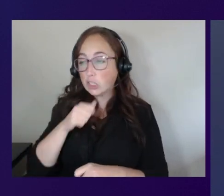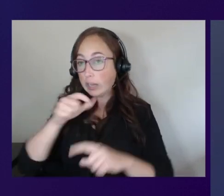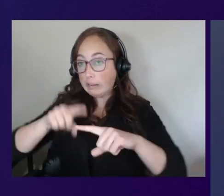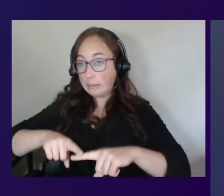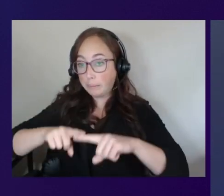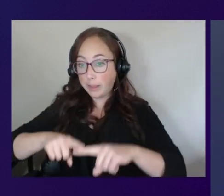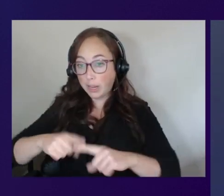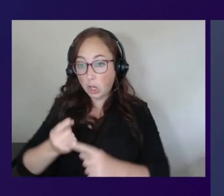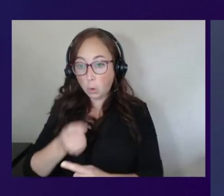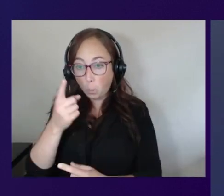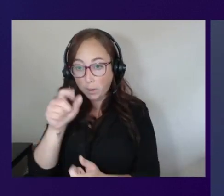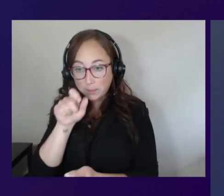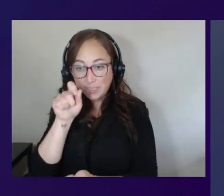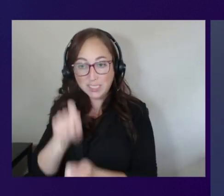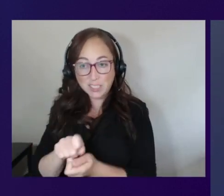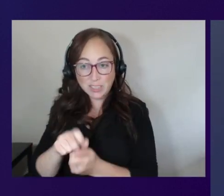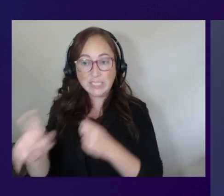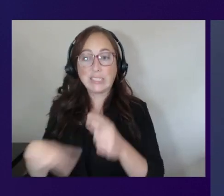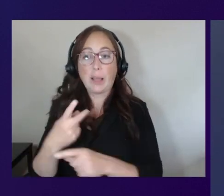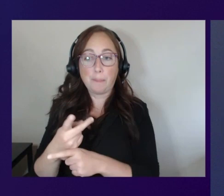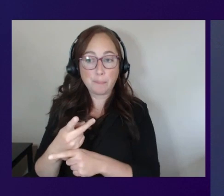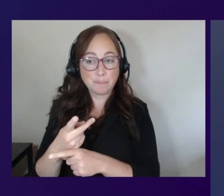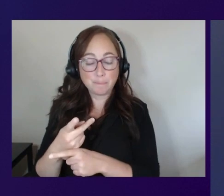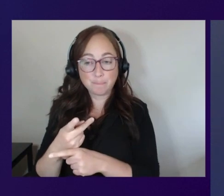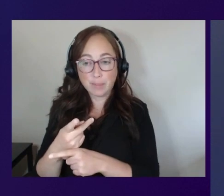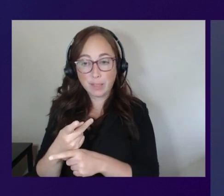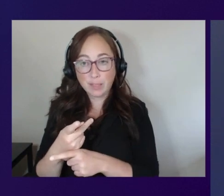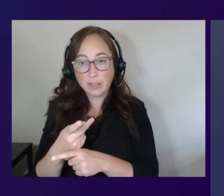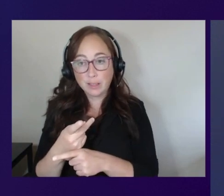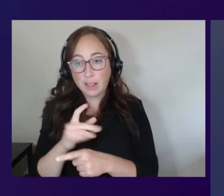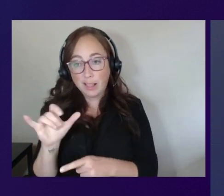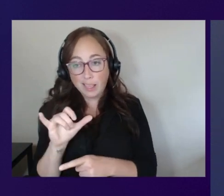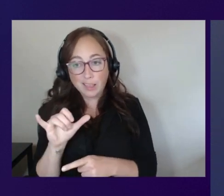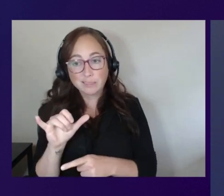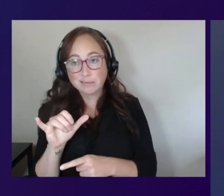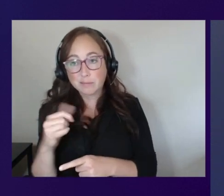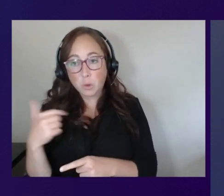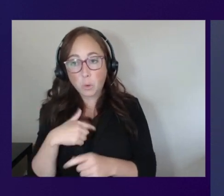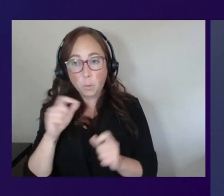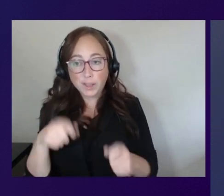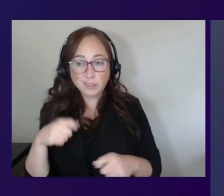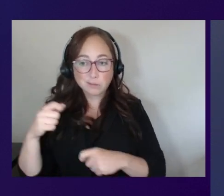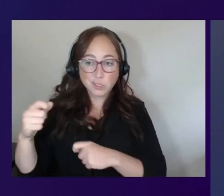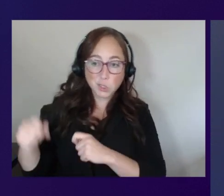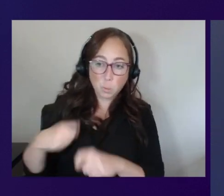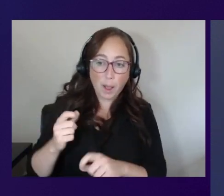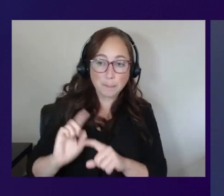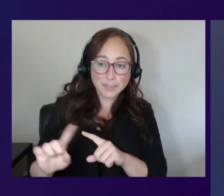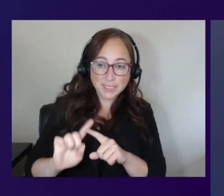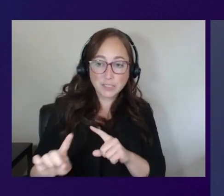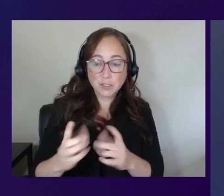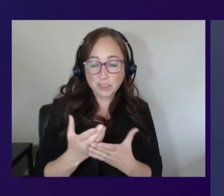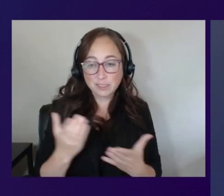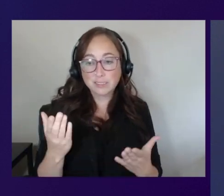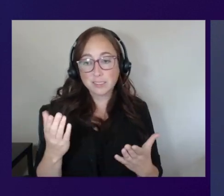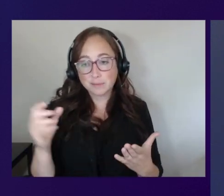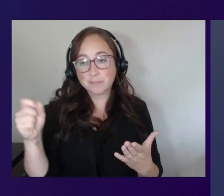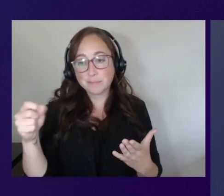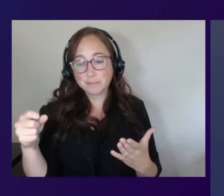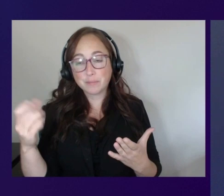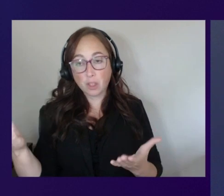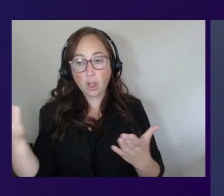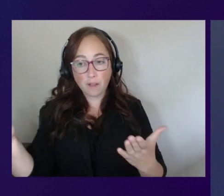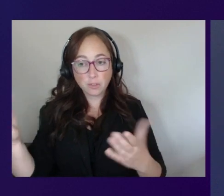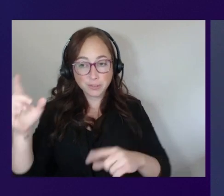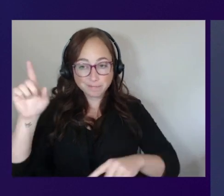specific model or a specific SKU, or like we can kind of like interswap them whatsoever. So yeah, it offers a lot of